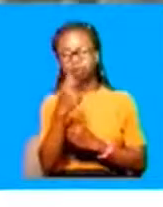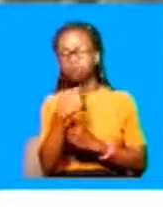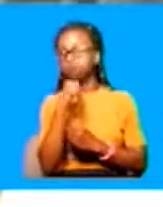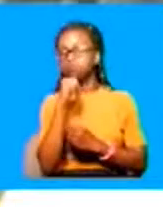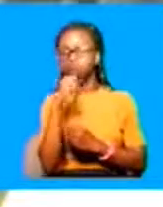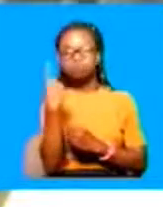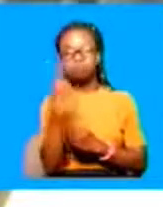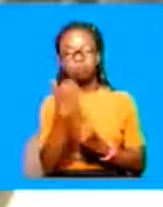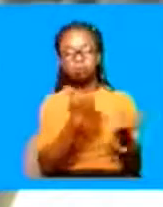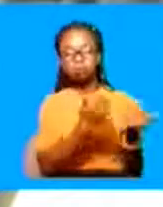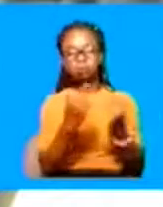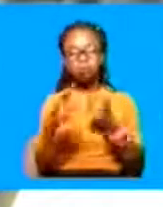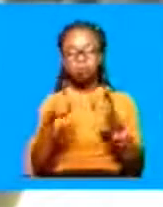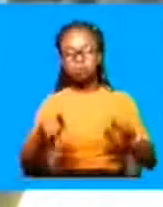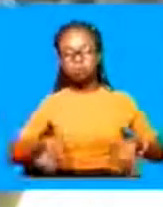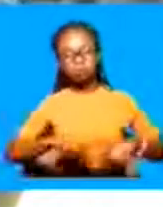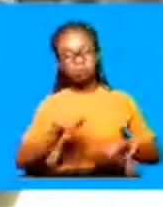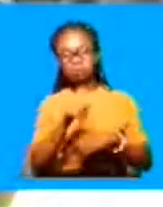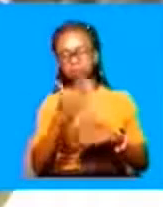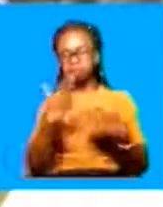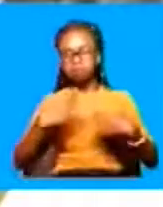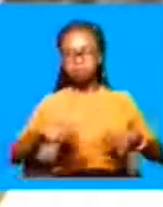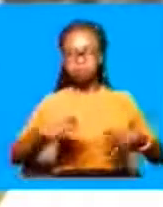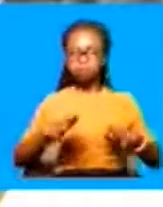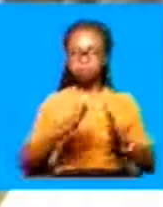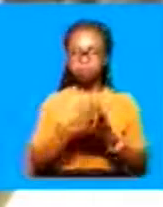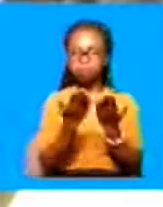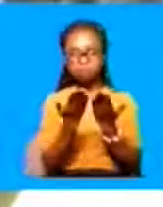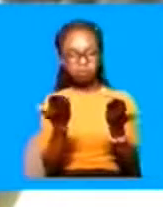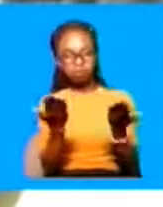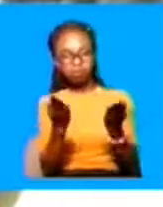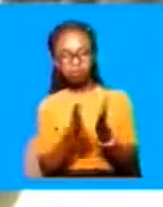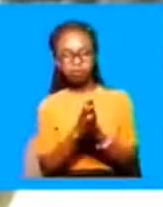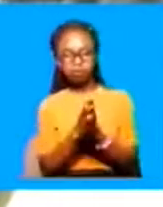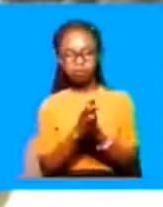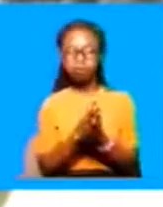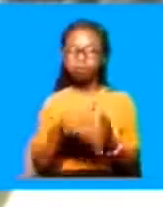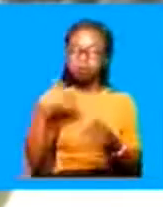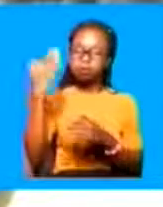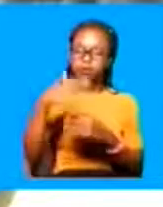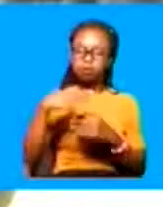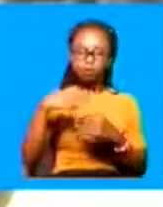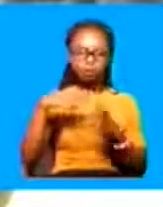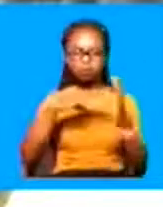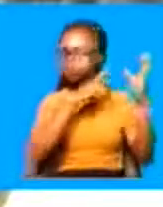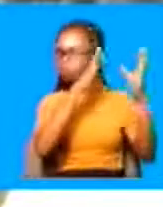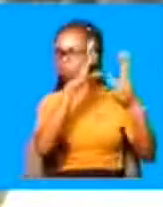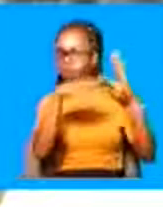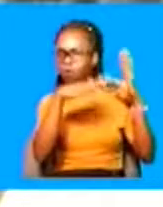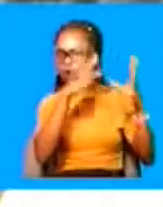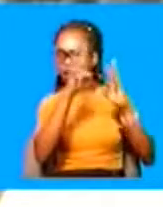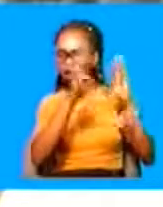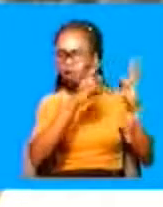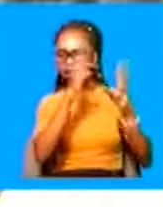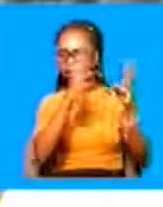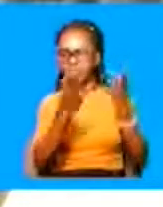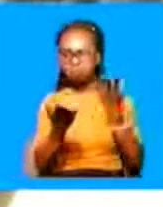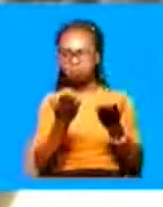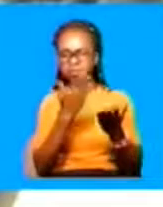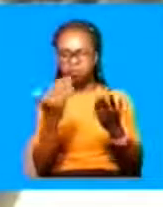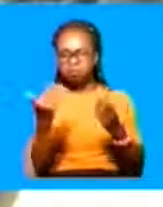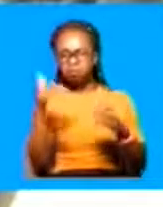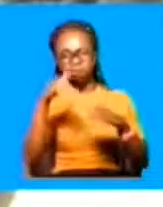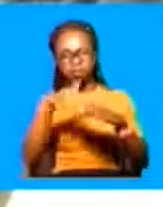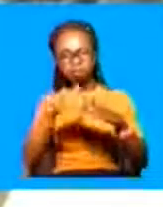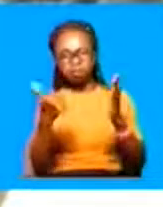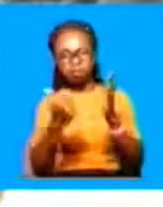a child that you will live with anyone or anywhere. You are always worried that she may hurt herself